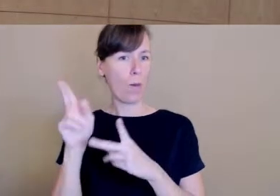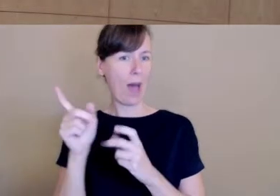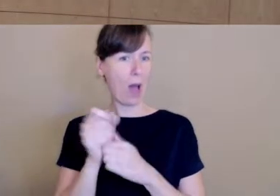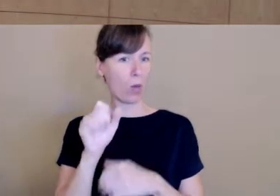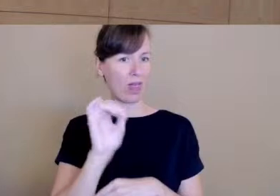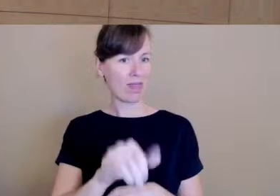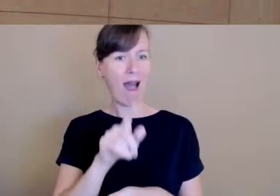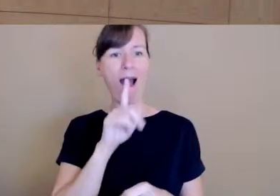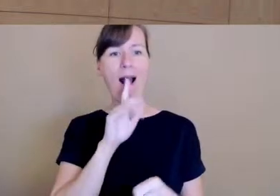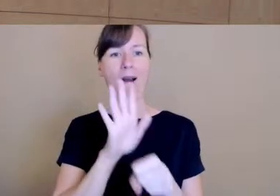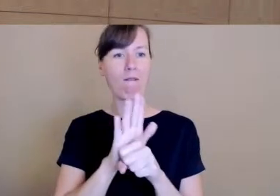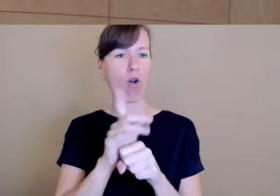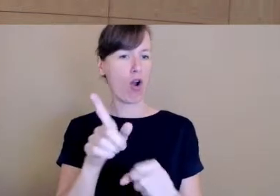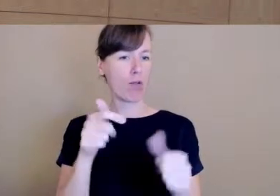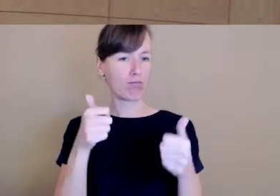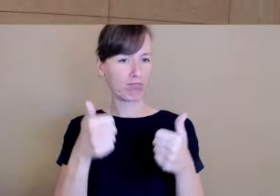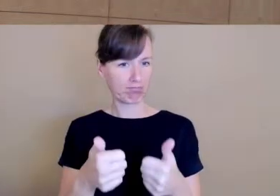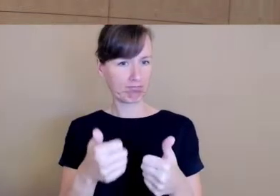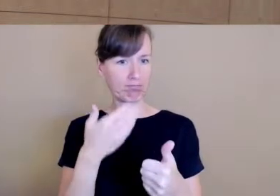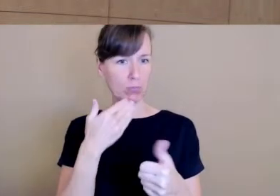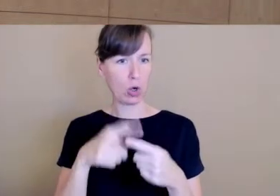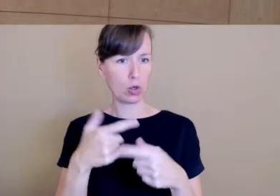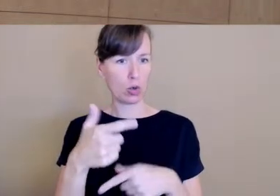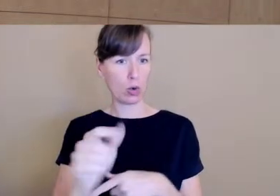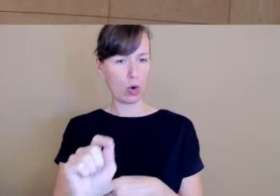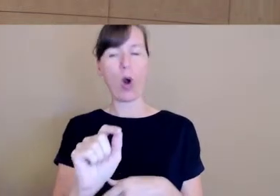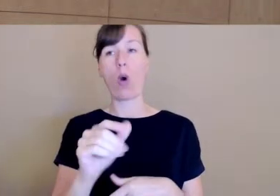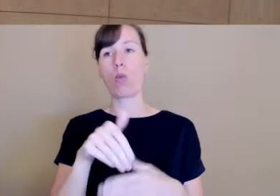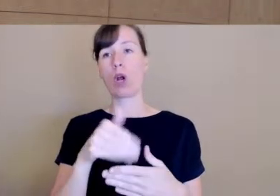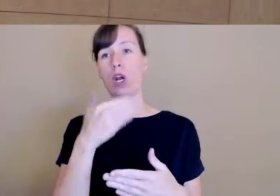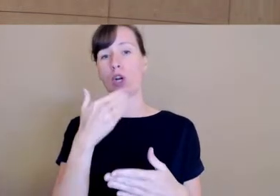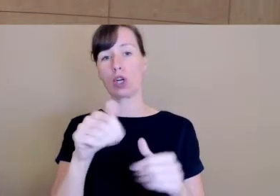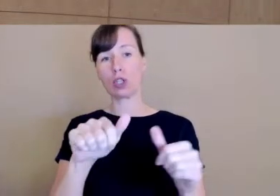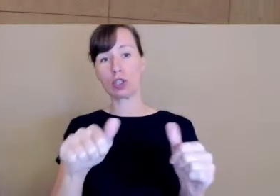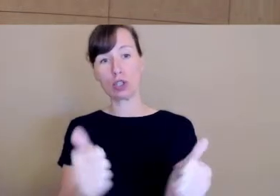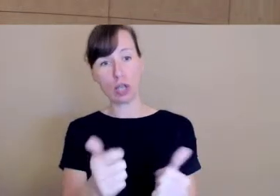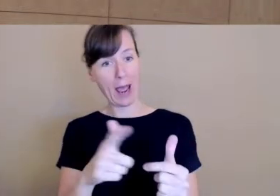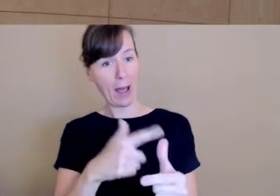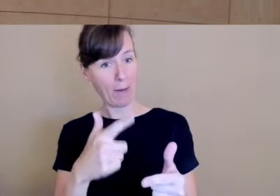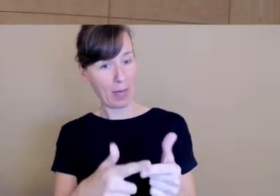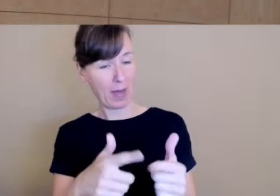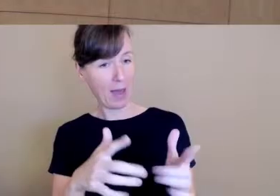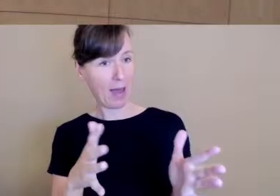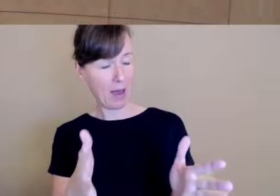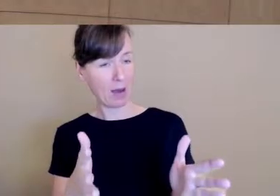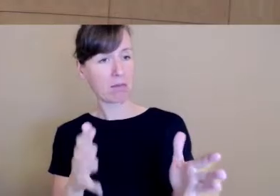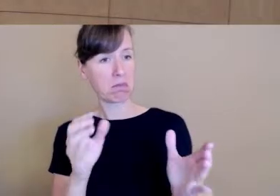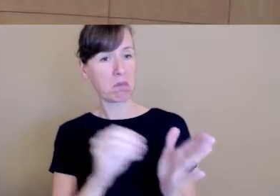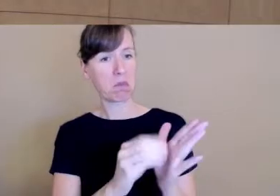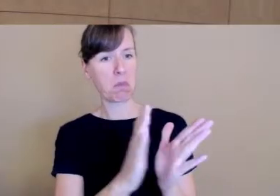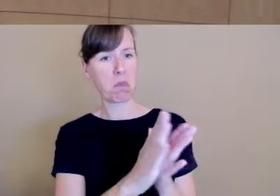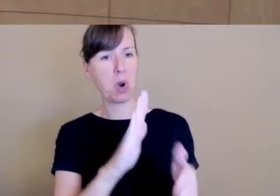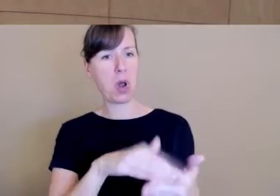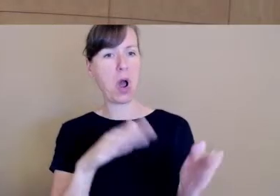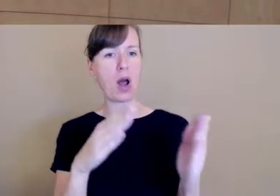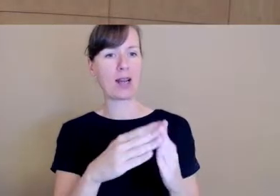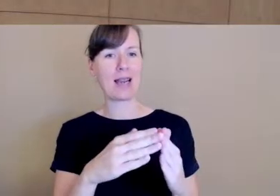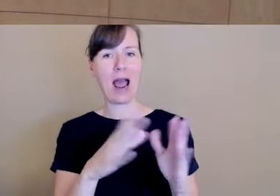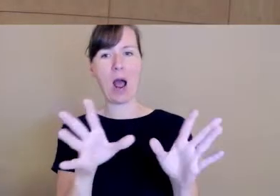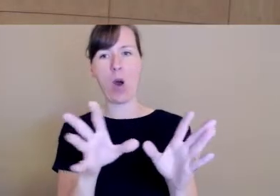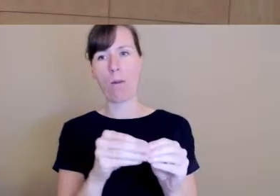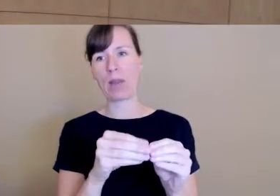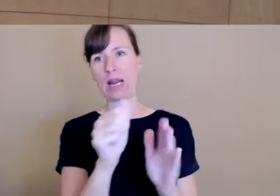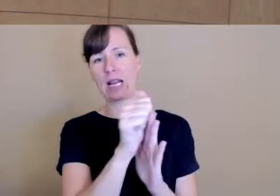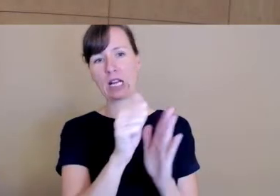if we are in good shape, then we will put it on a town meeting agenda for